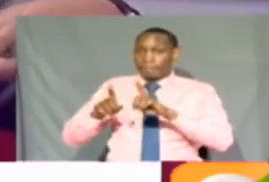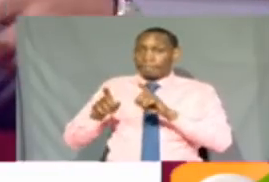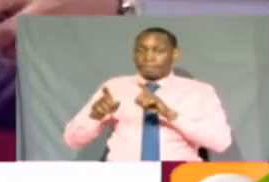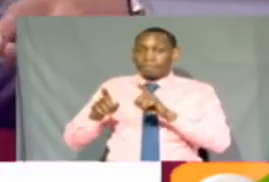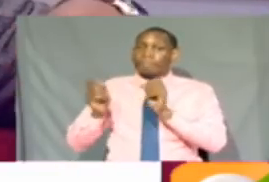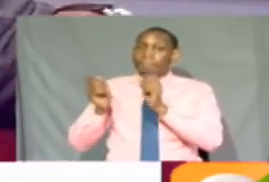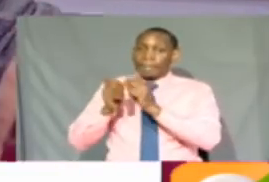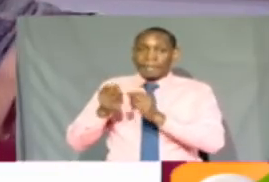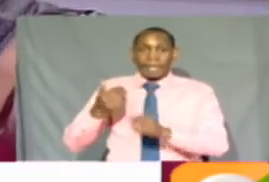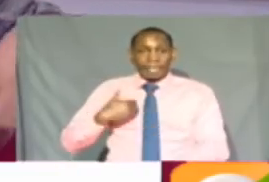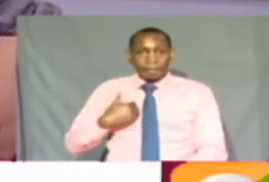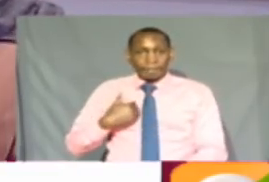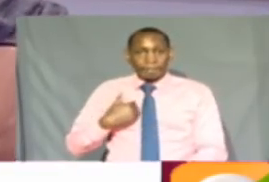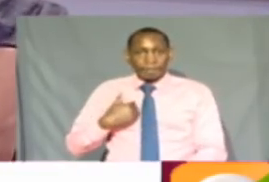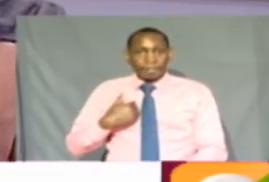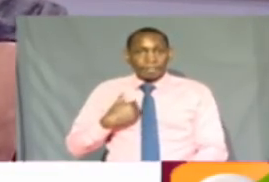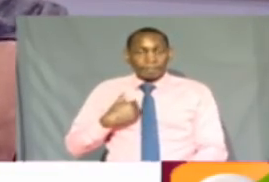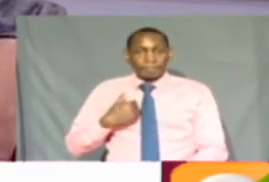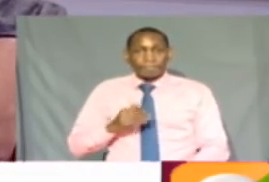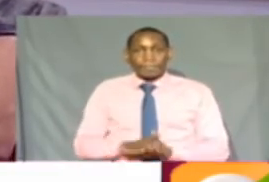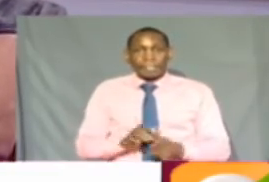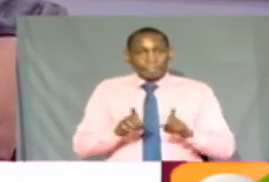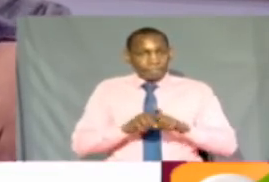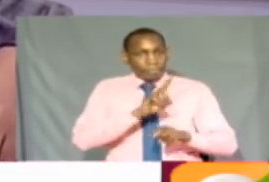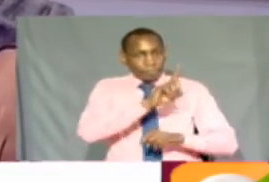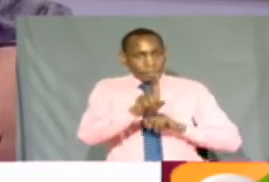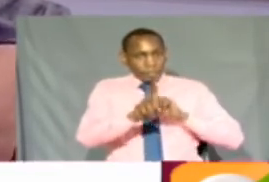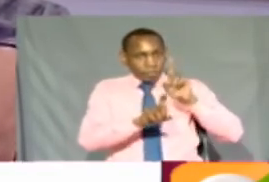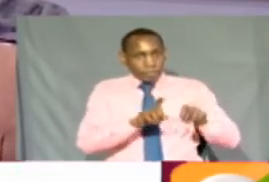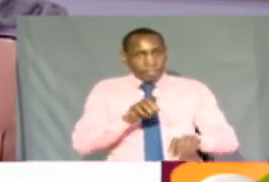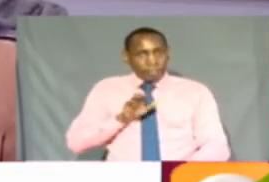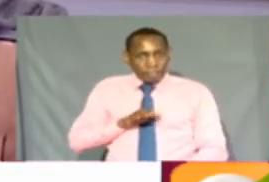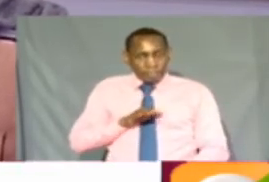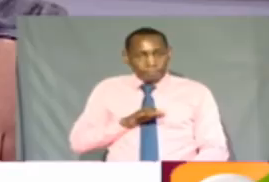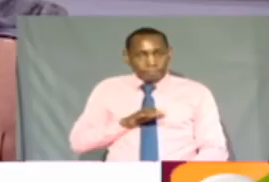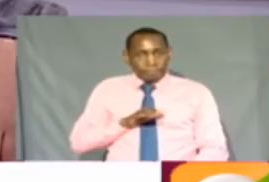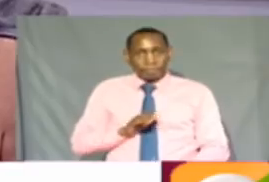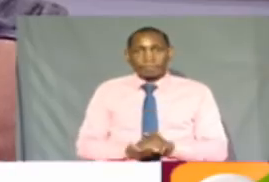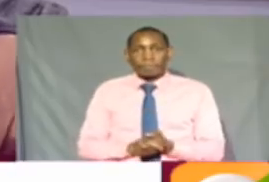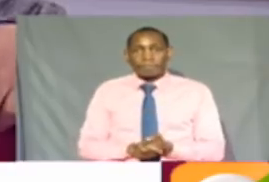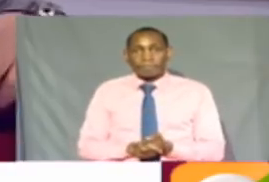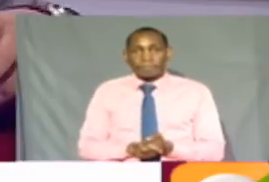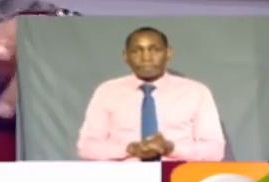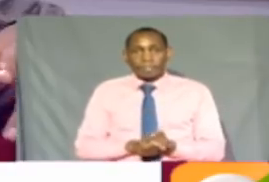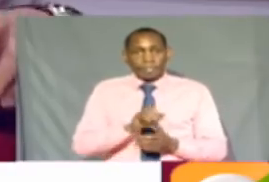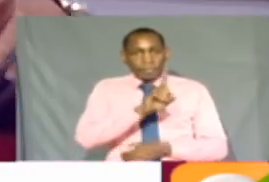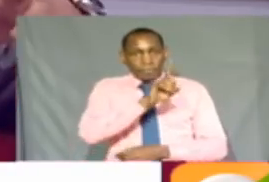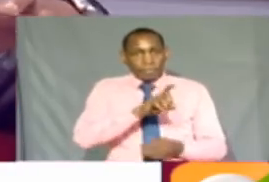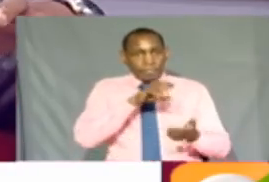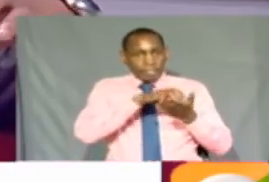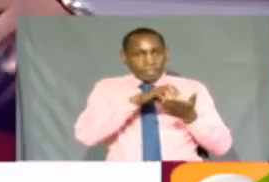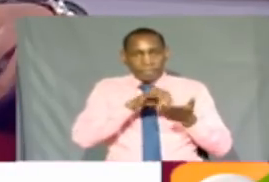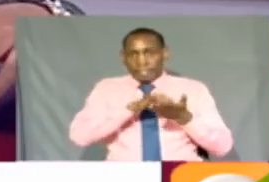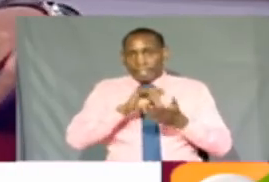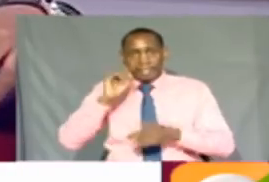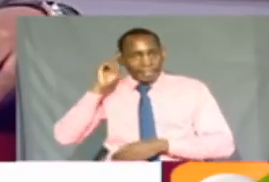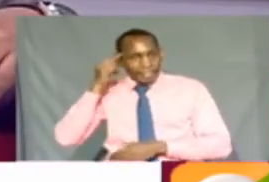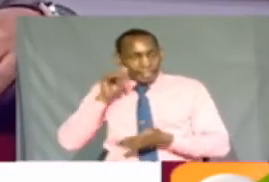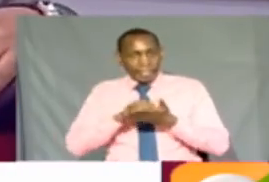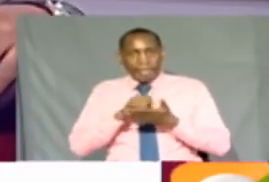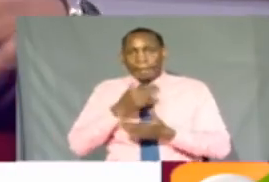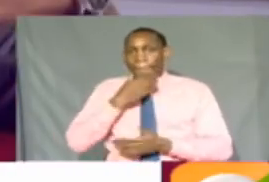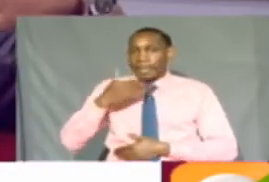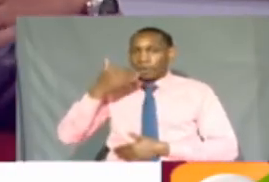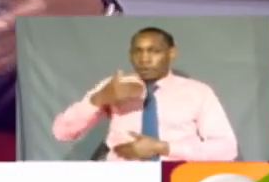And next to the ladies is to question a lot of these things, to question their own biases, to question the situation where you think that this man